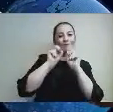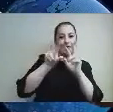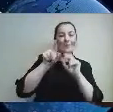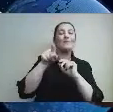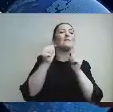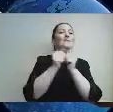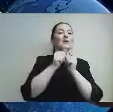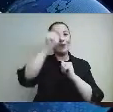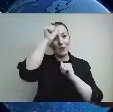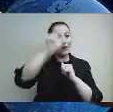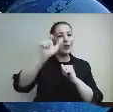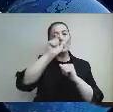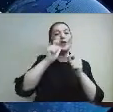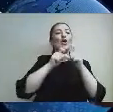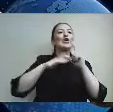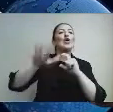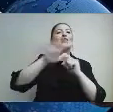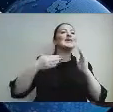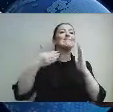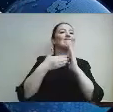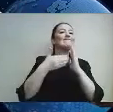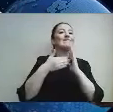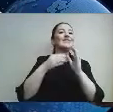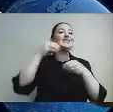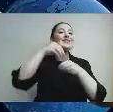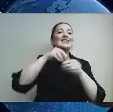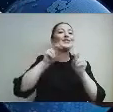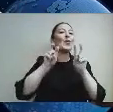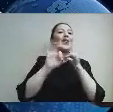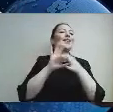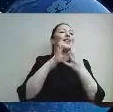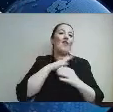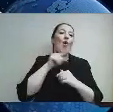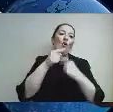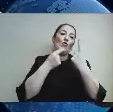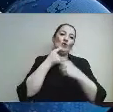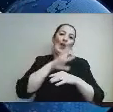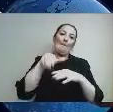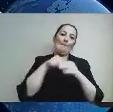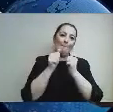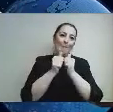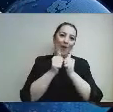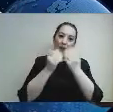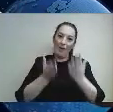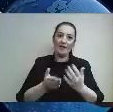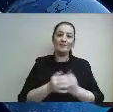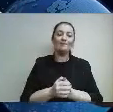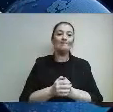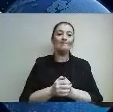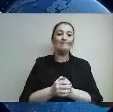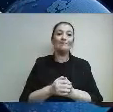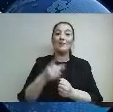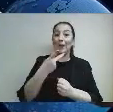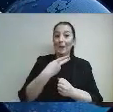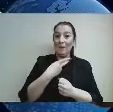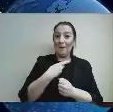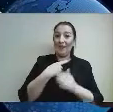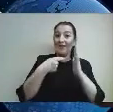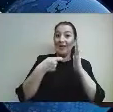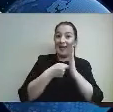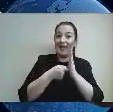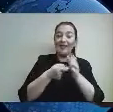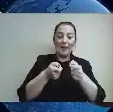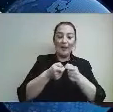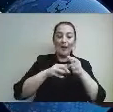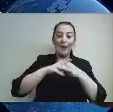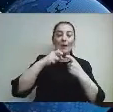And I'm Berin Kuleli, Turkey Women Entrepreneur Association's vice chairwoman, and I'm a member